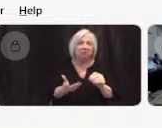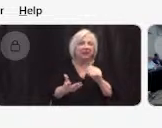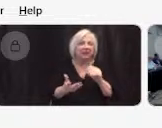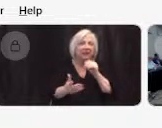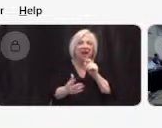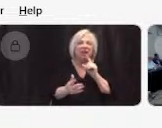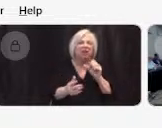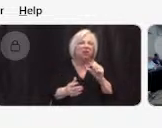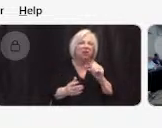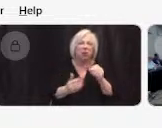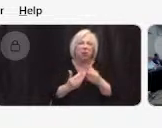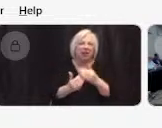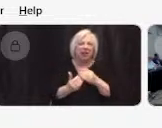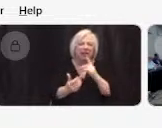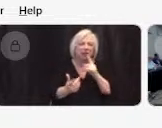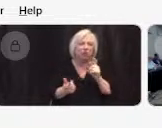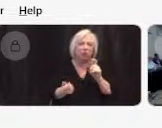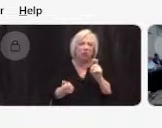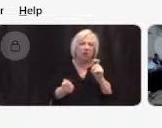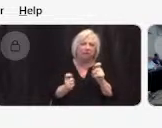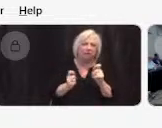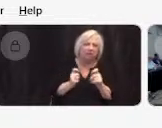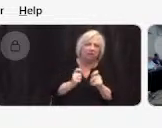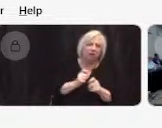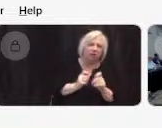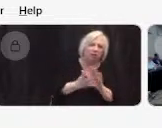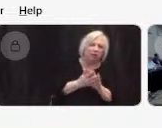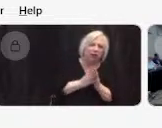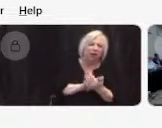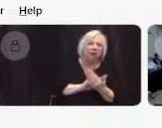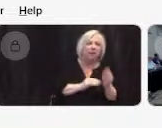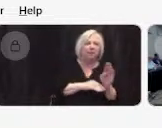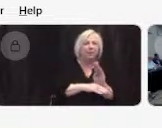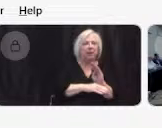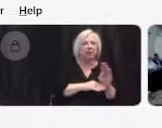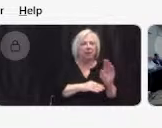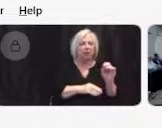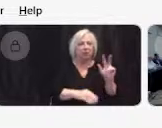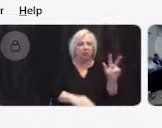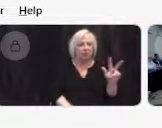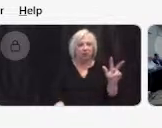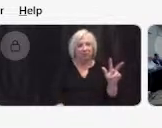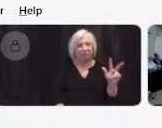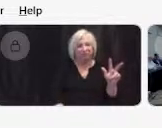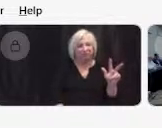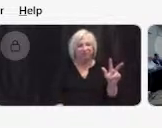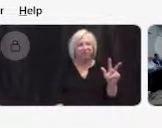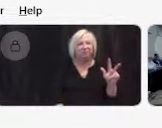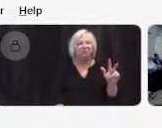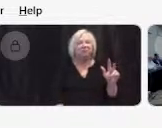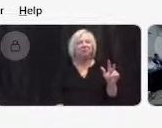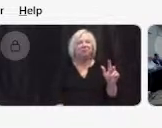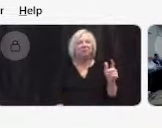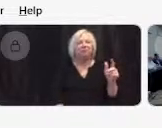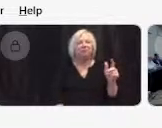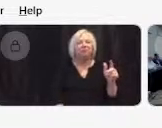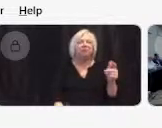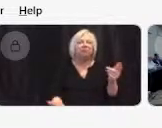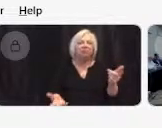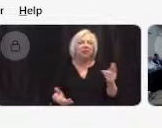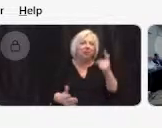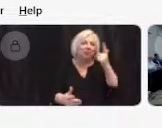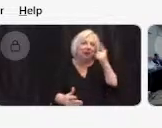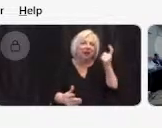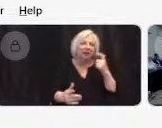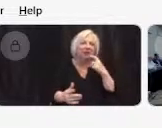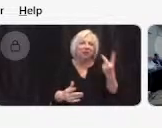converted to be able to convert to a business O3 type of business. It's a